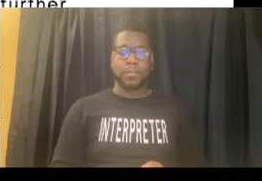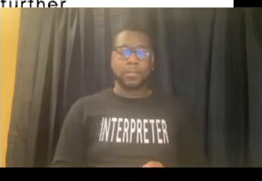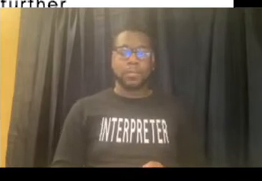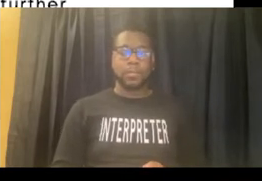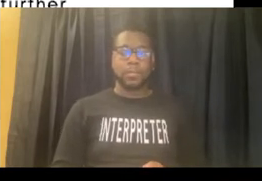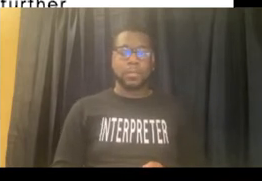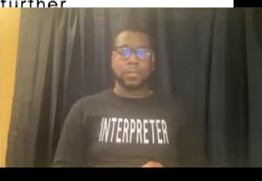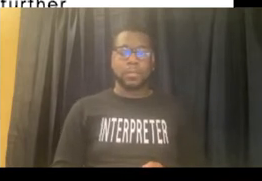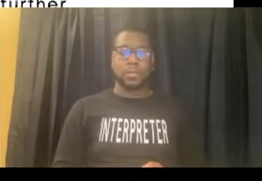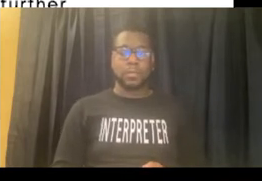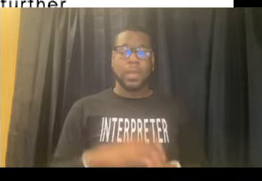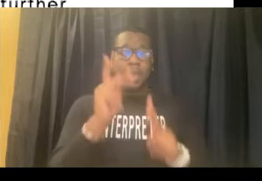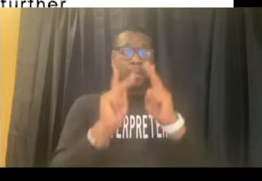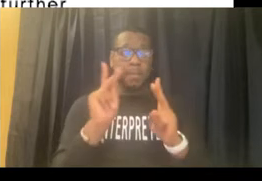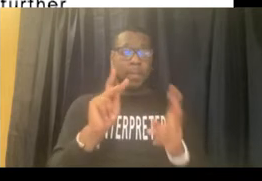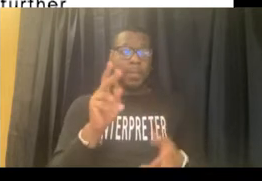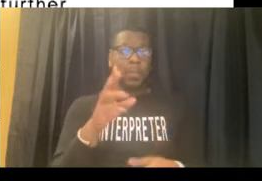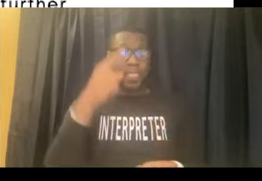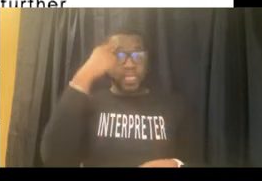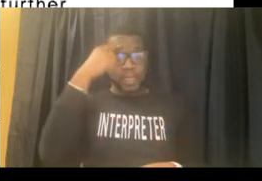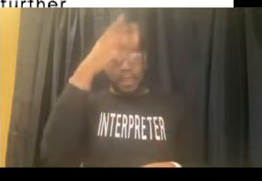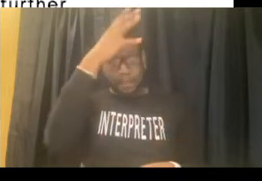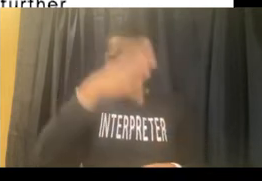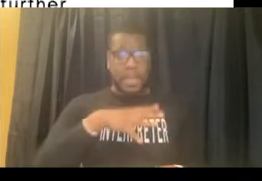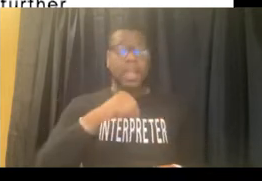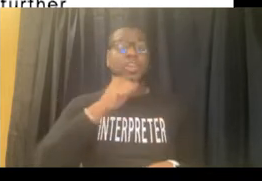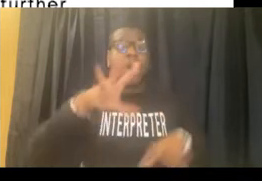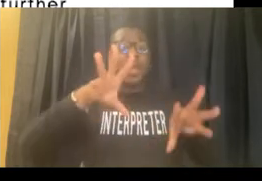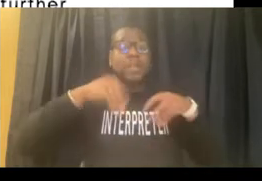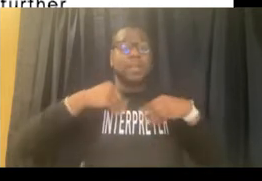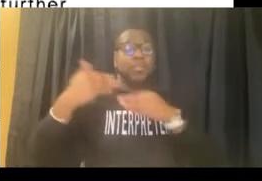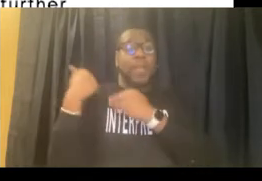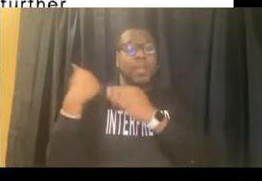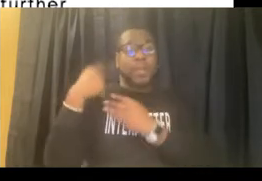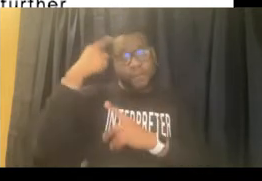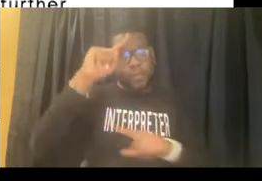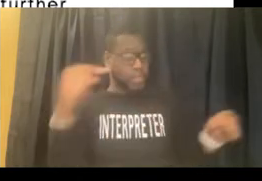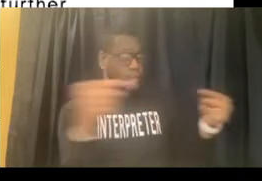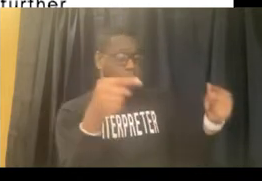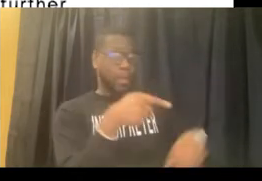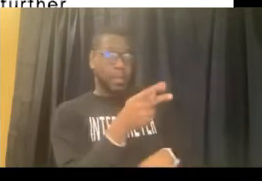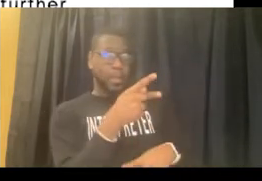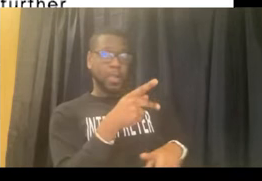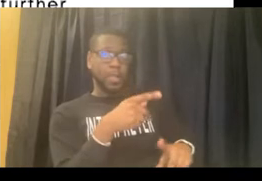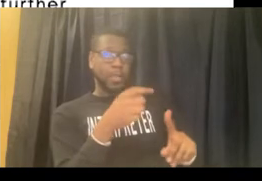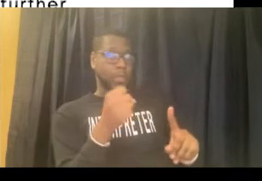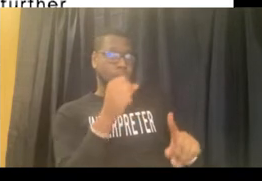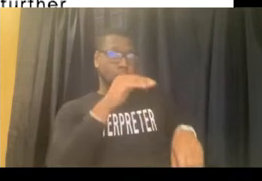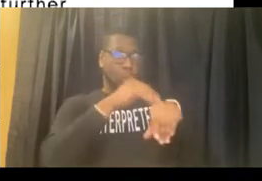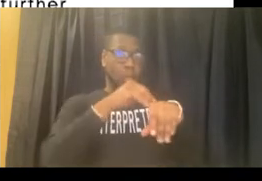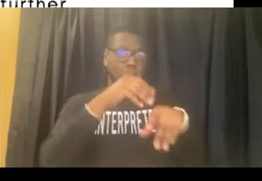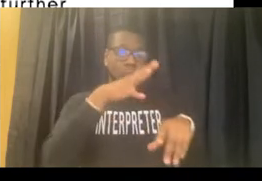that continues to happen today. The trope continues today when individuals of sexual violence, individuals who buy